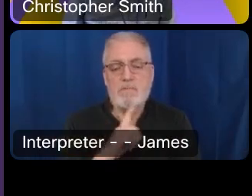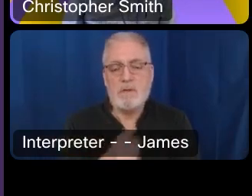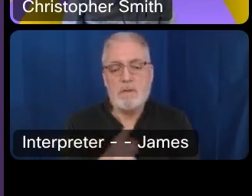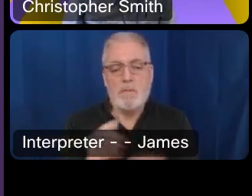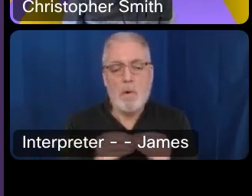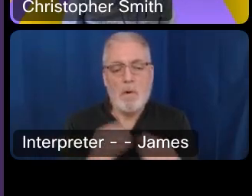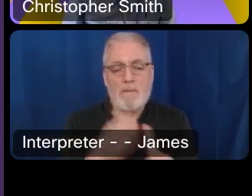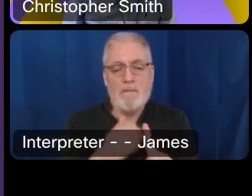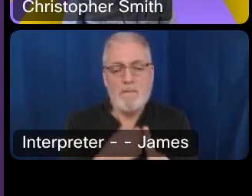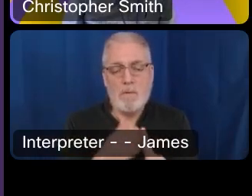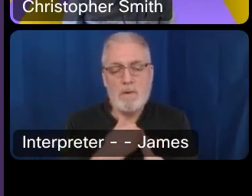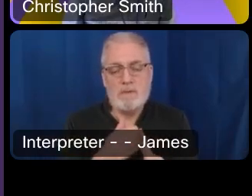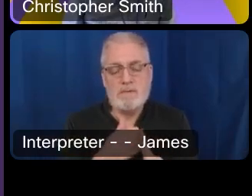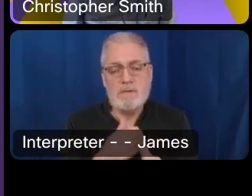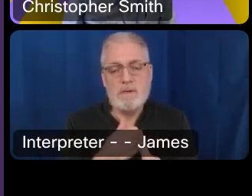disease. On the kids side,